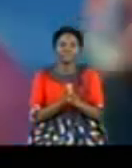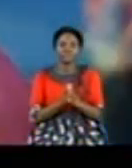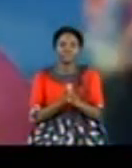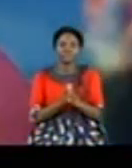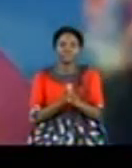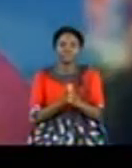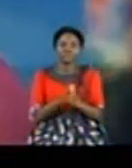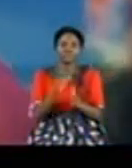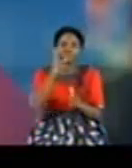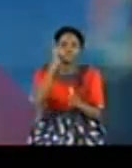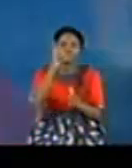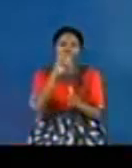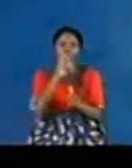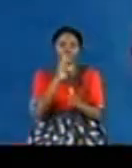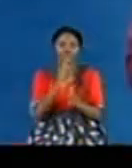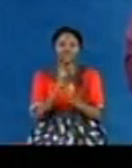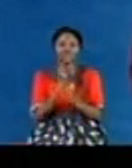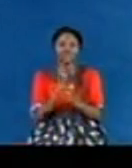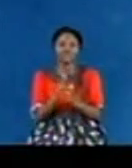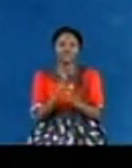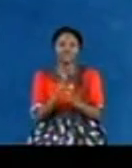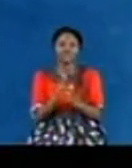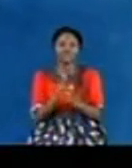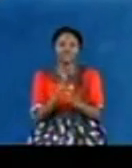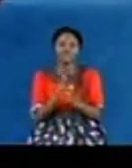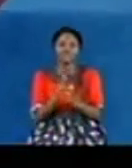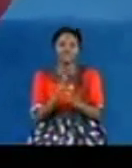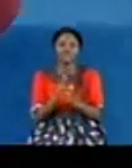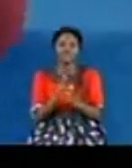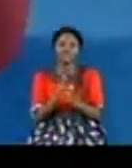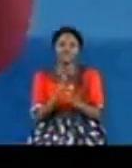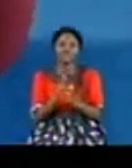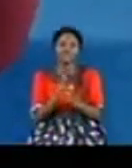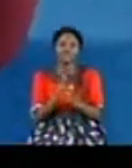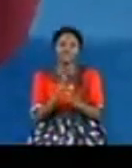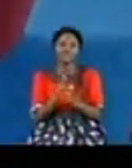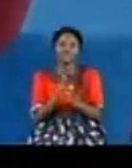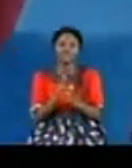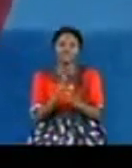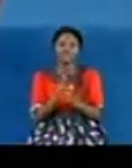You count for light out of